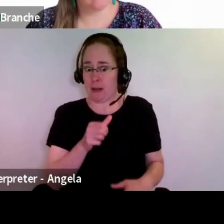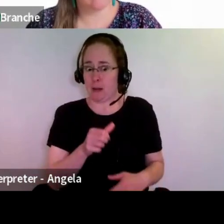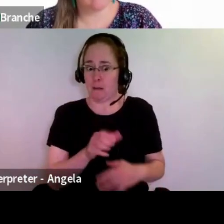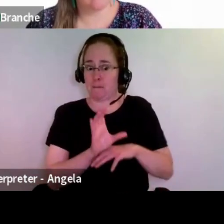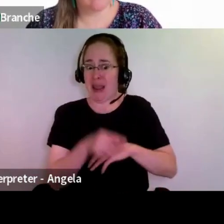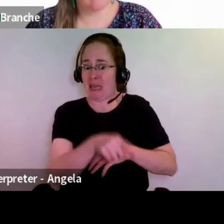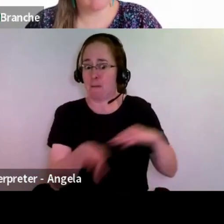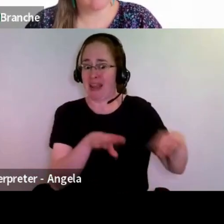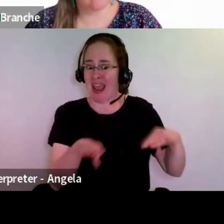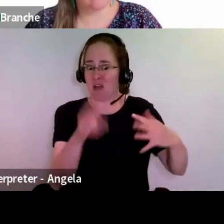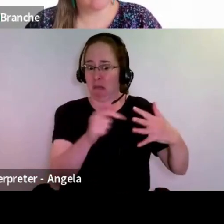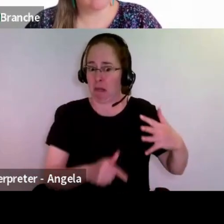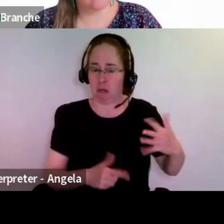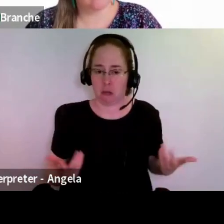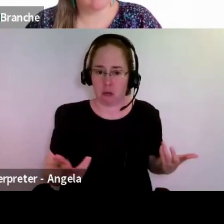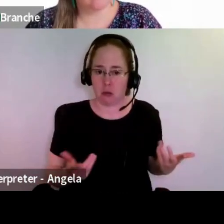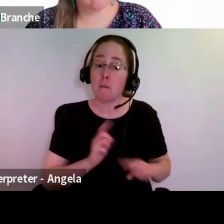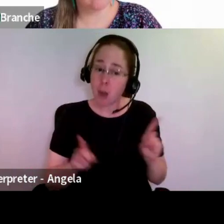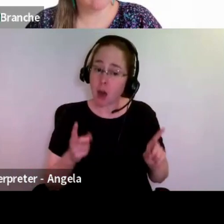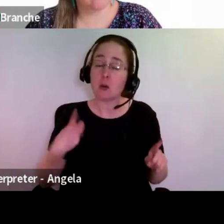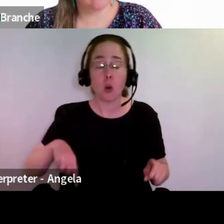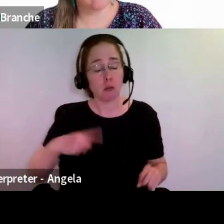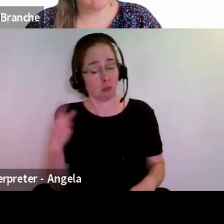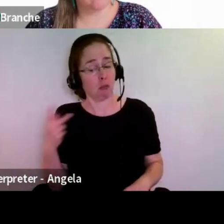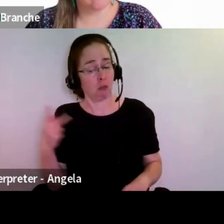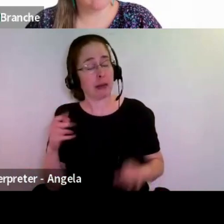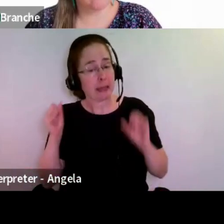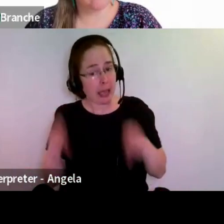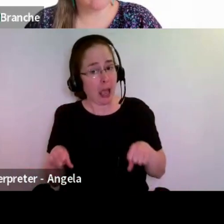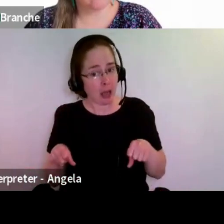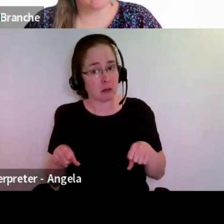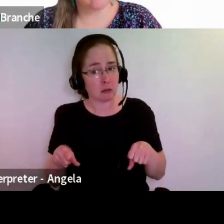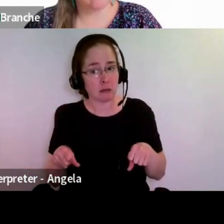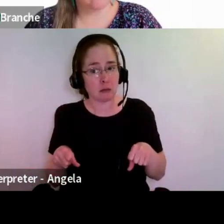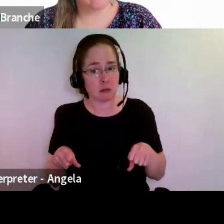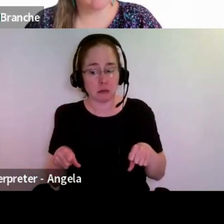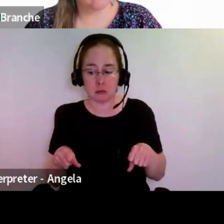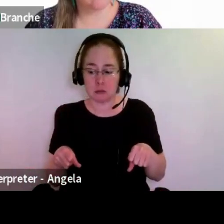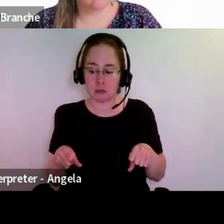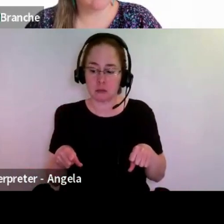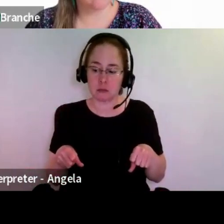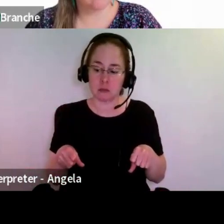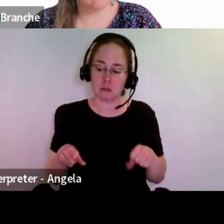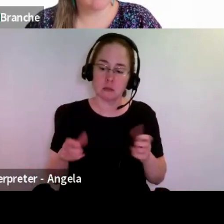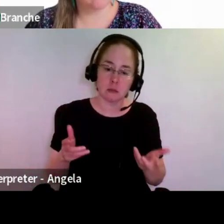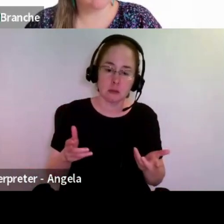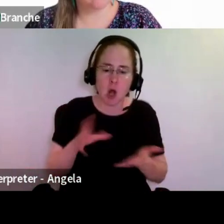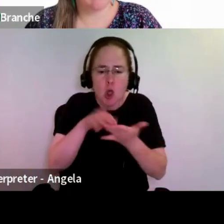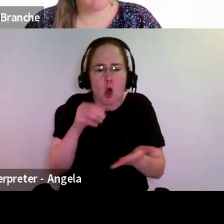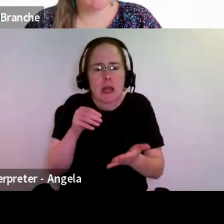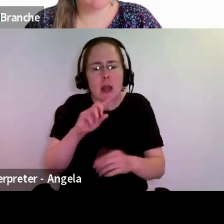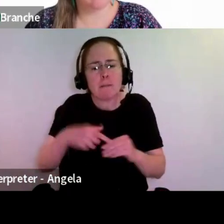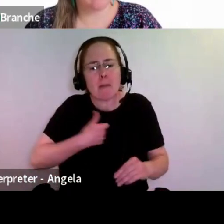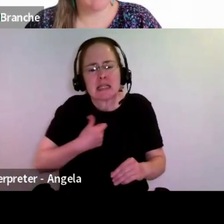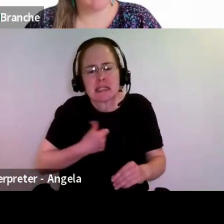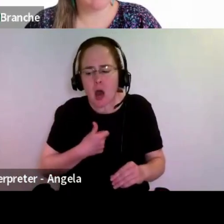certain behaviors, but we can, through learning some things about ourselves or how to